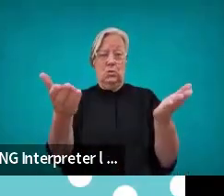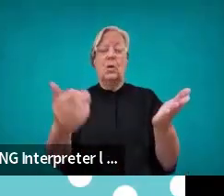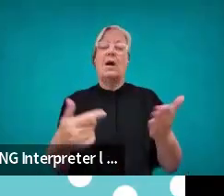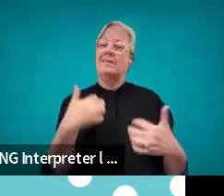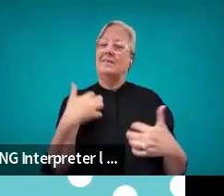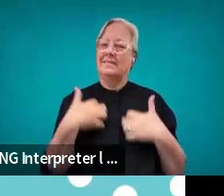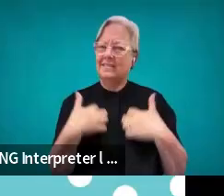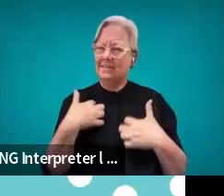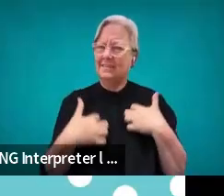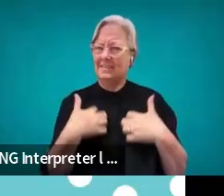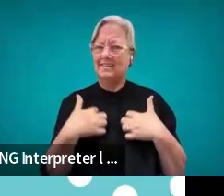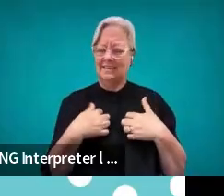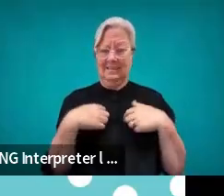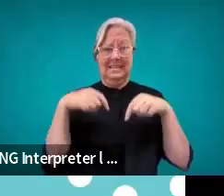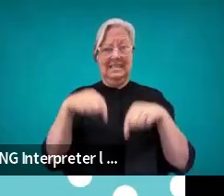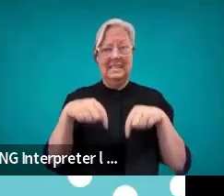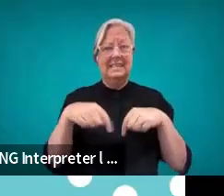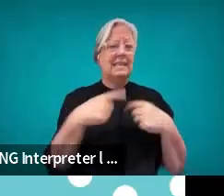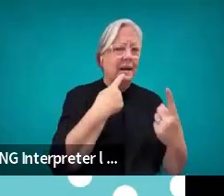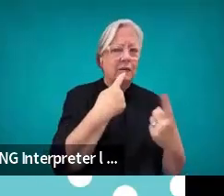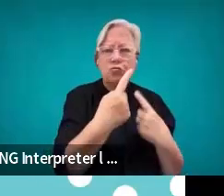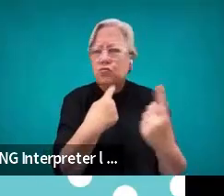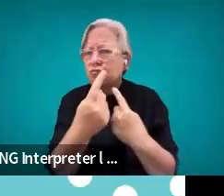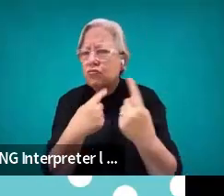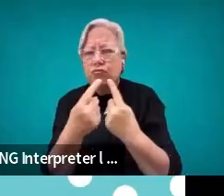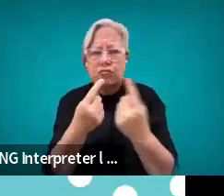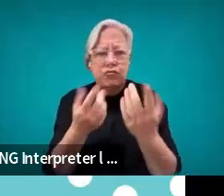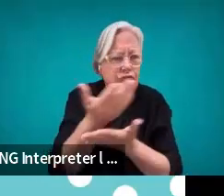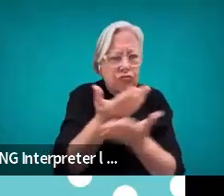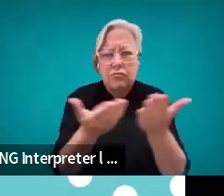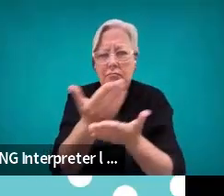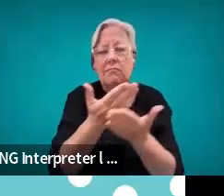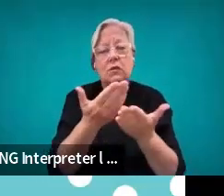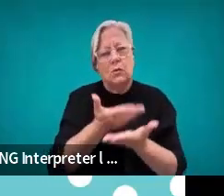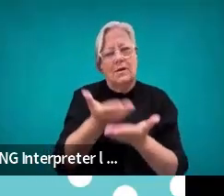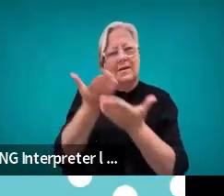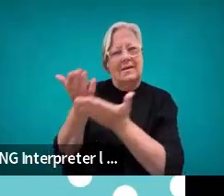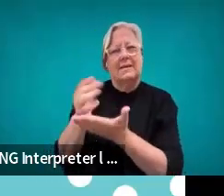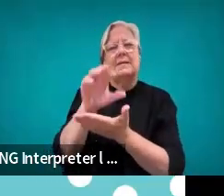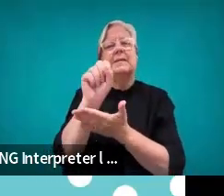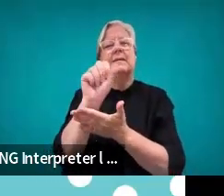to today's discussion. Back over to you, Samu.